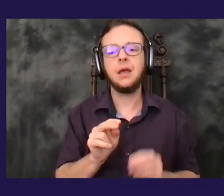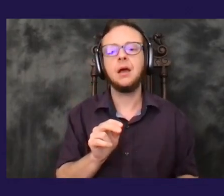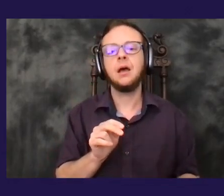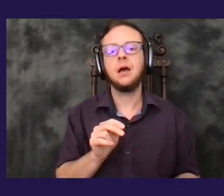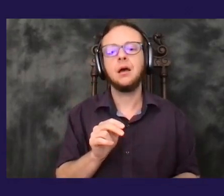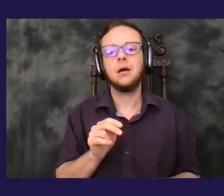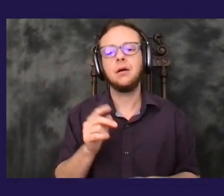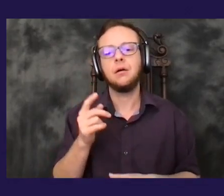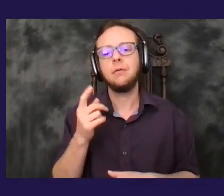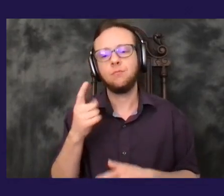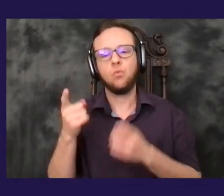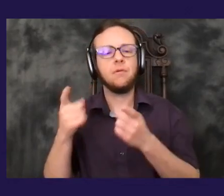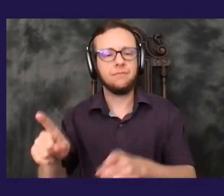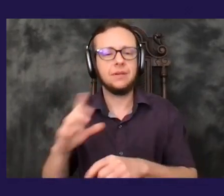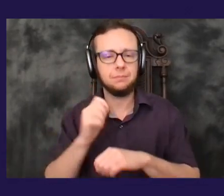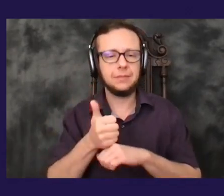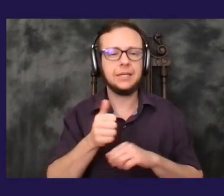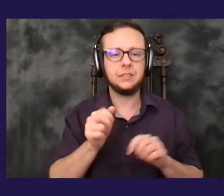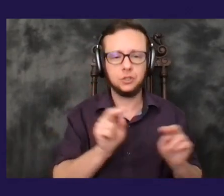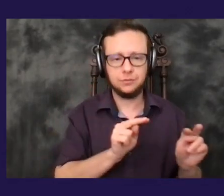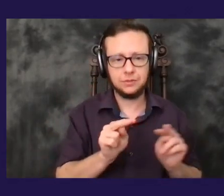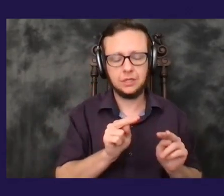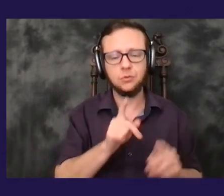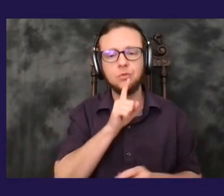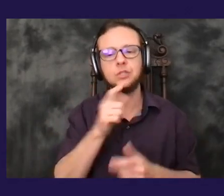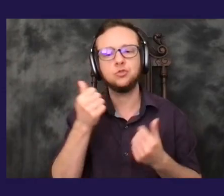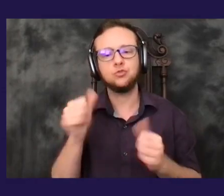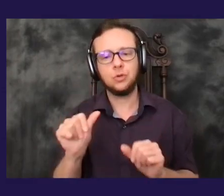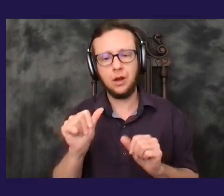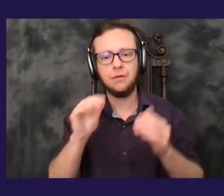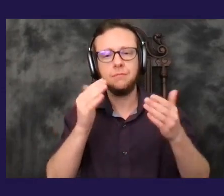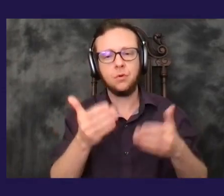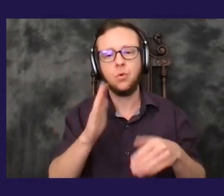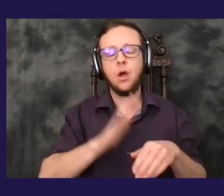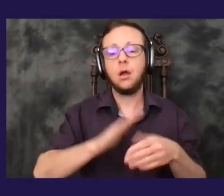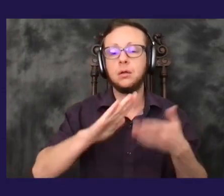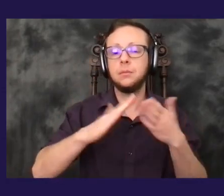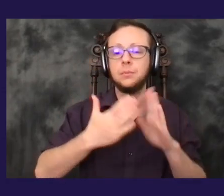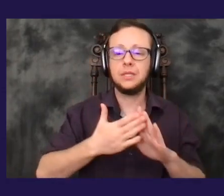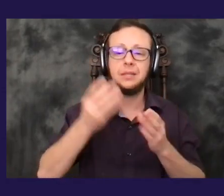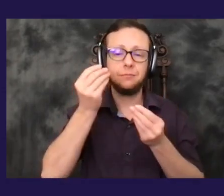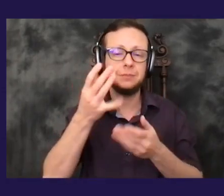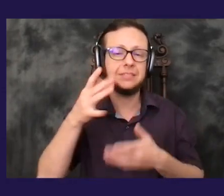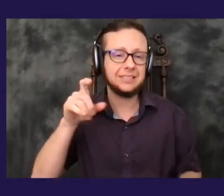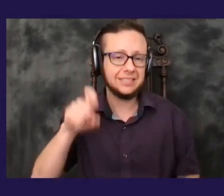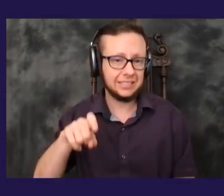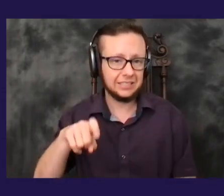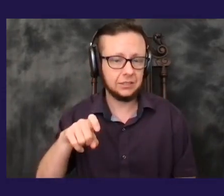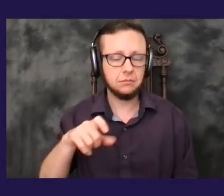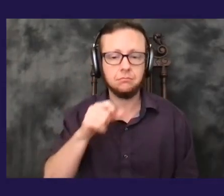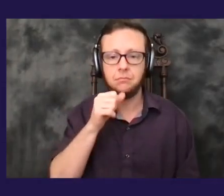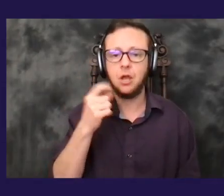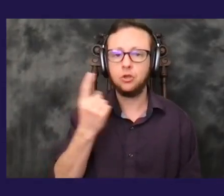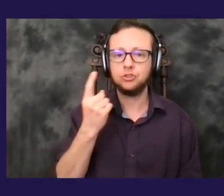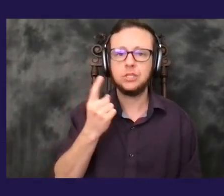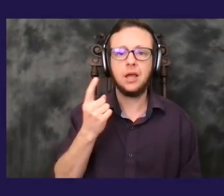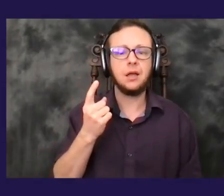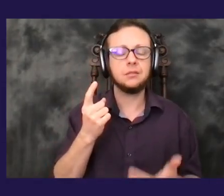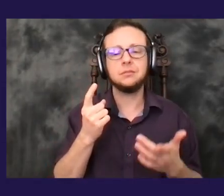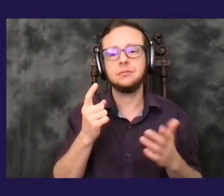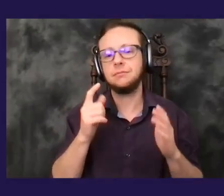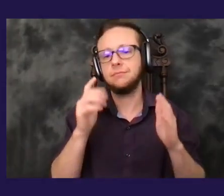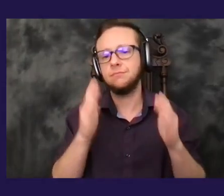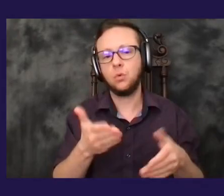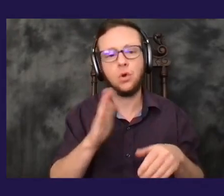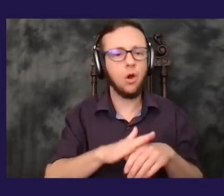event-based surveillance, is really trying to focus on community information needs rather than just focusing on